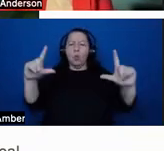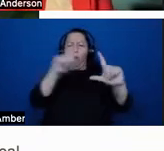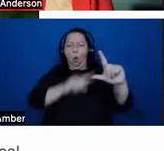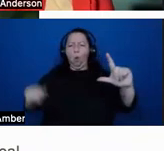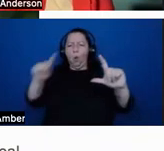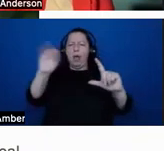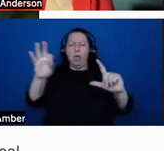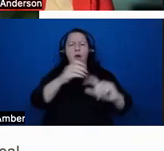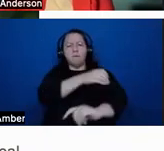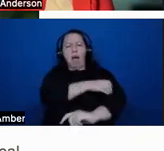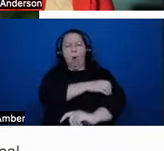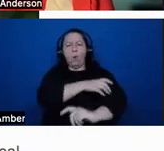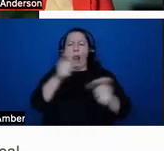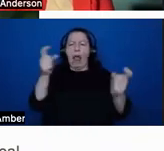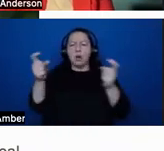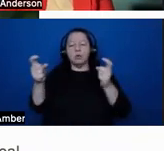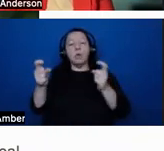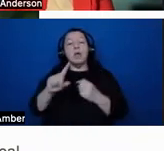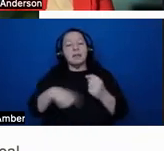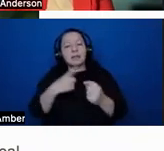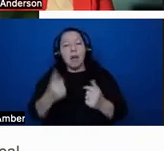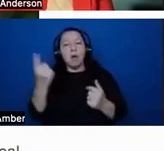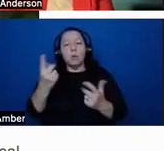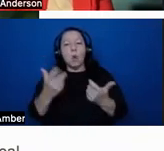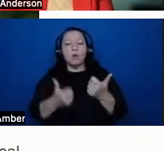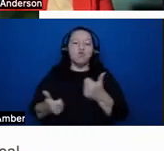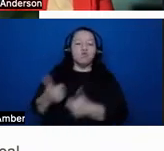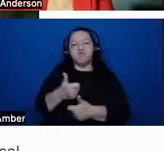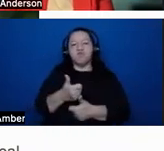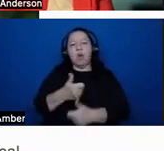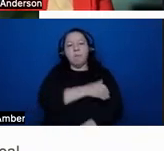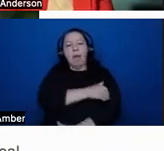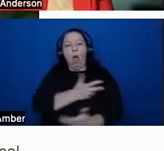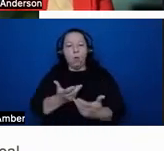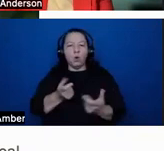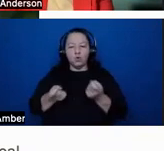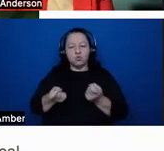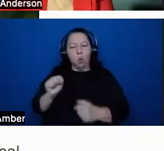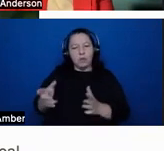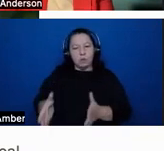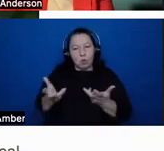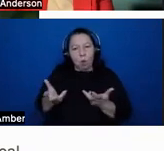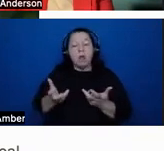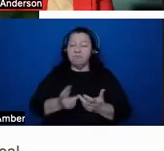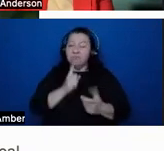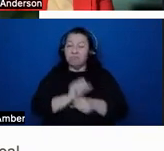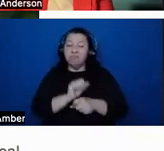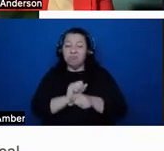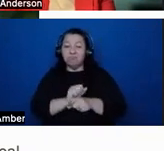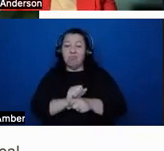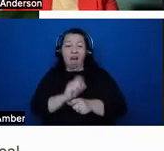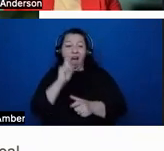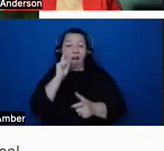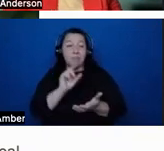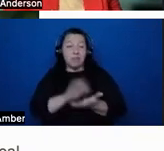somebody wanting to exert control and power over somebody else, which I do think has a lot of validity, especially when we're talking about the roots of